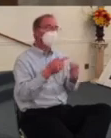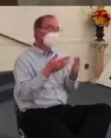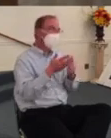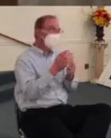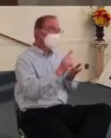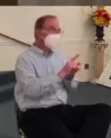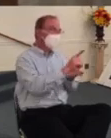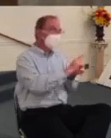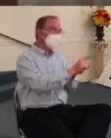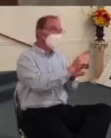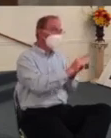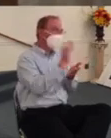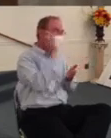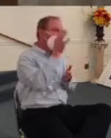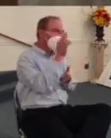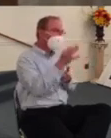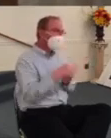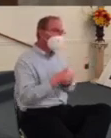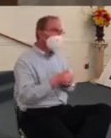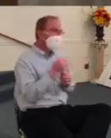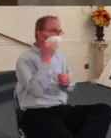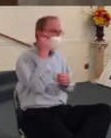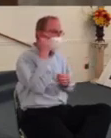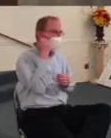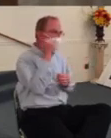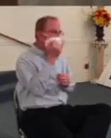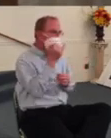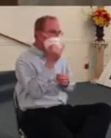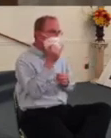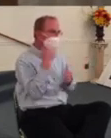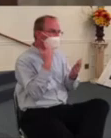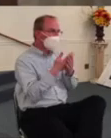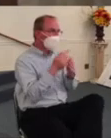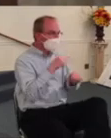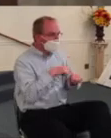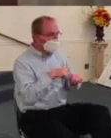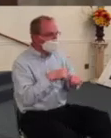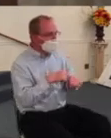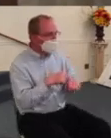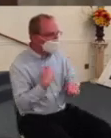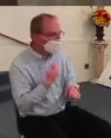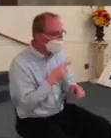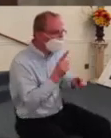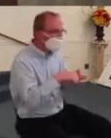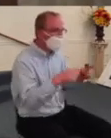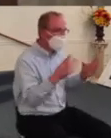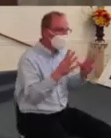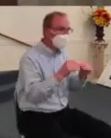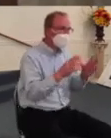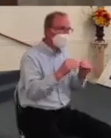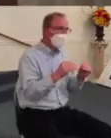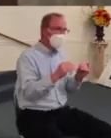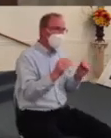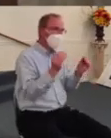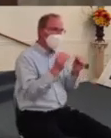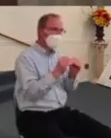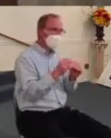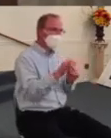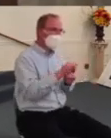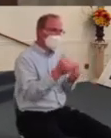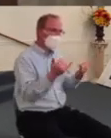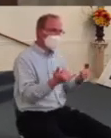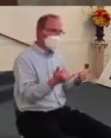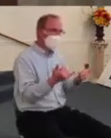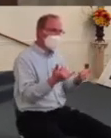if there comes a time when we can't meet anymore like this for a while, then our kindnesses toward